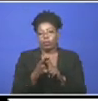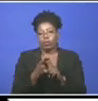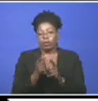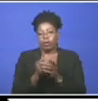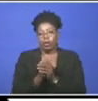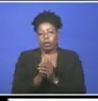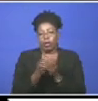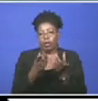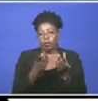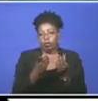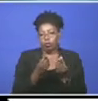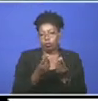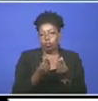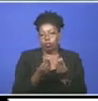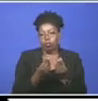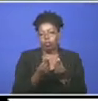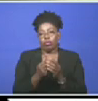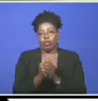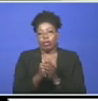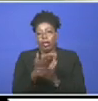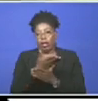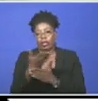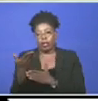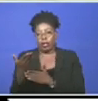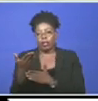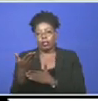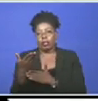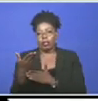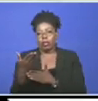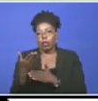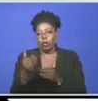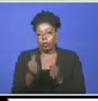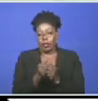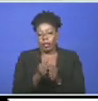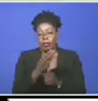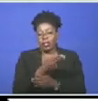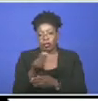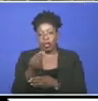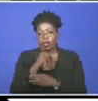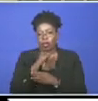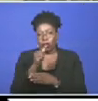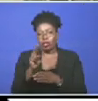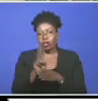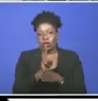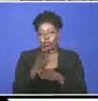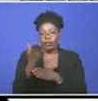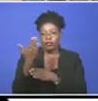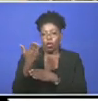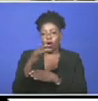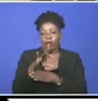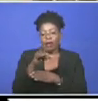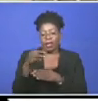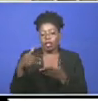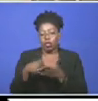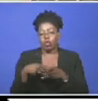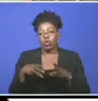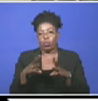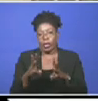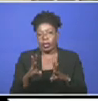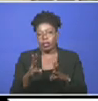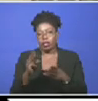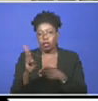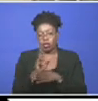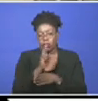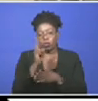experiment with materials that I haven't worked with before and finding new ways to use them to sort of express